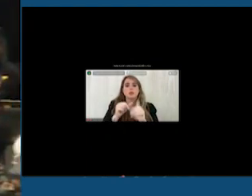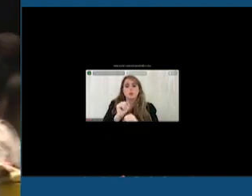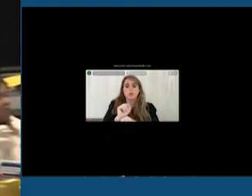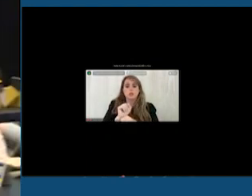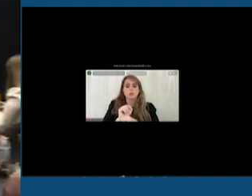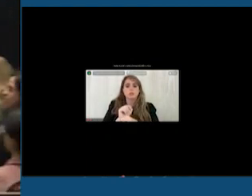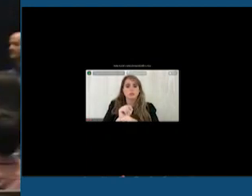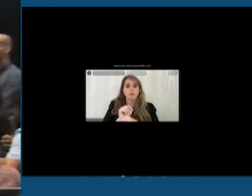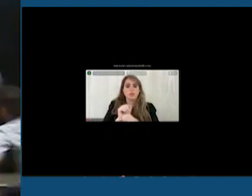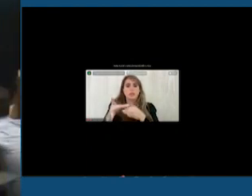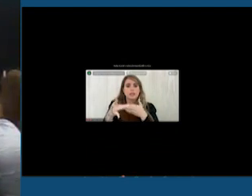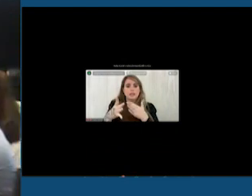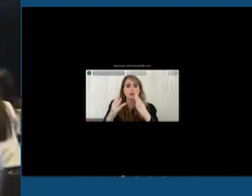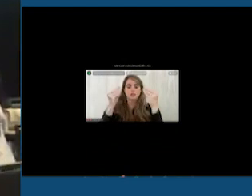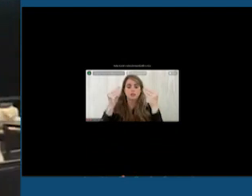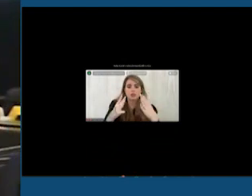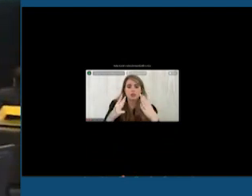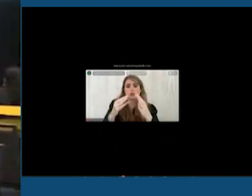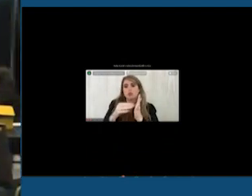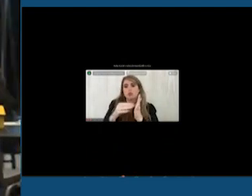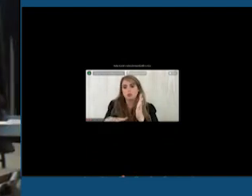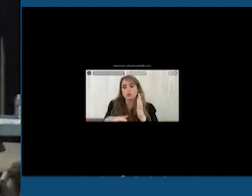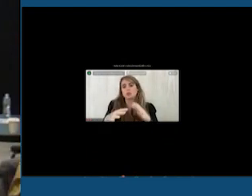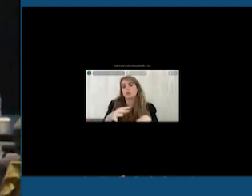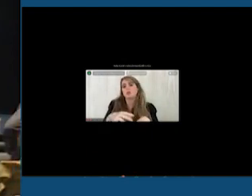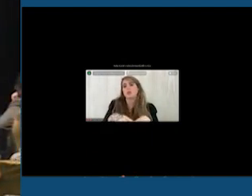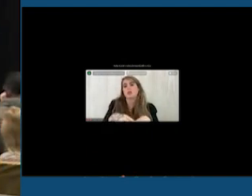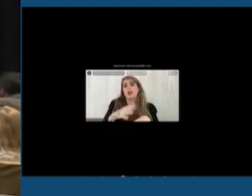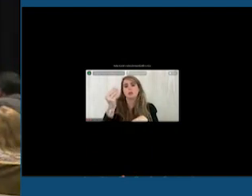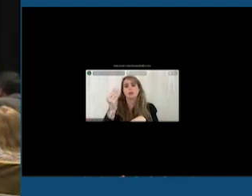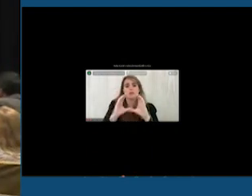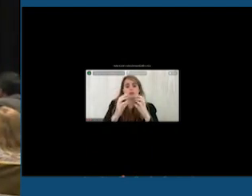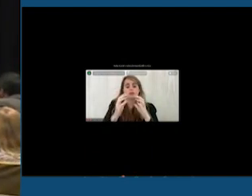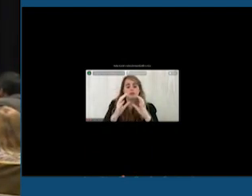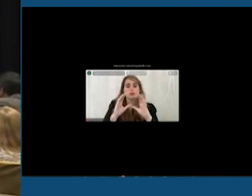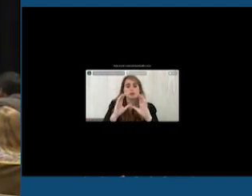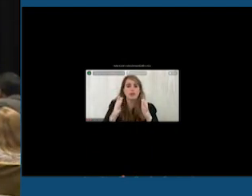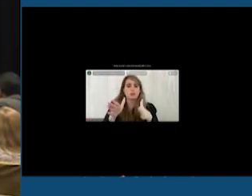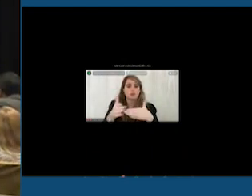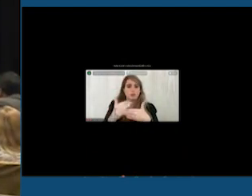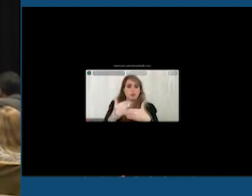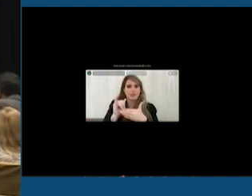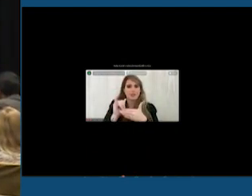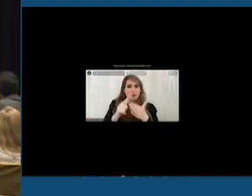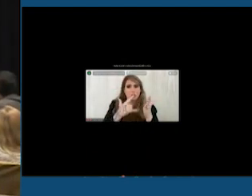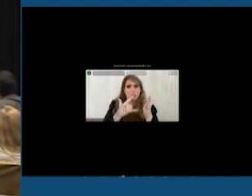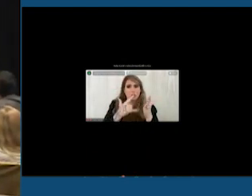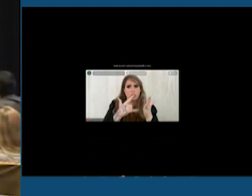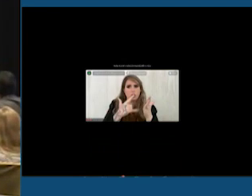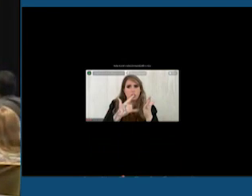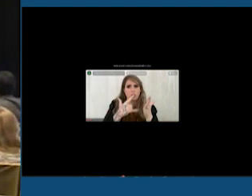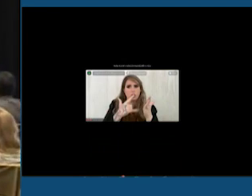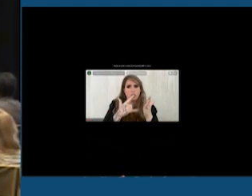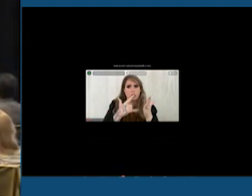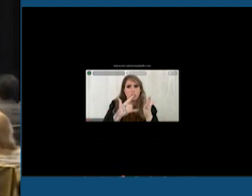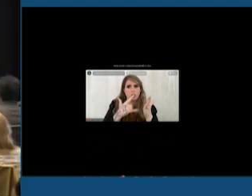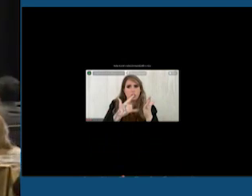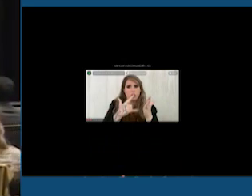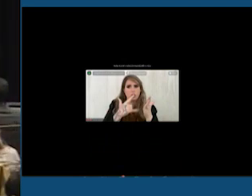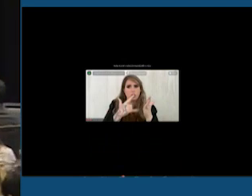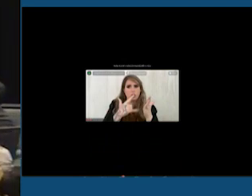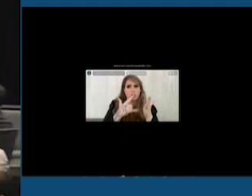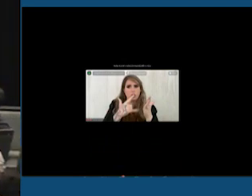teachers, students, families, outside of school time. This is what it looks like in a school. That's here in New York City. Asking people how they want to